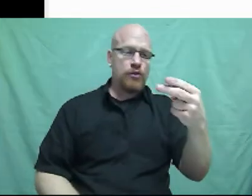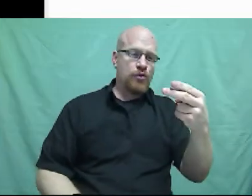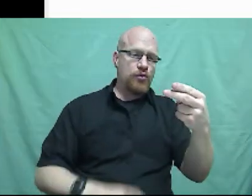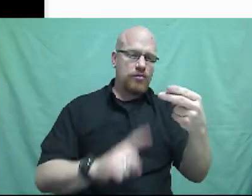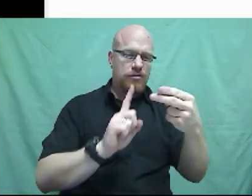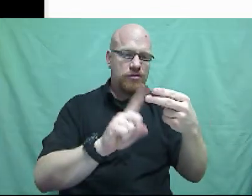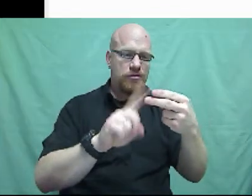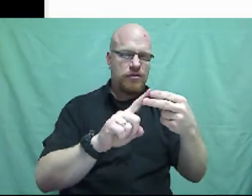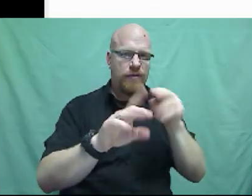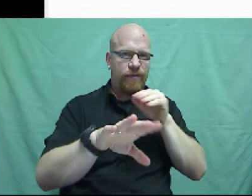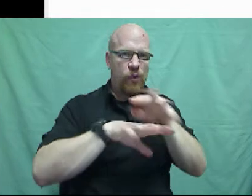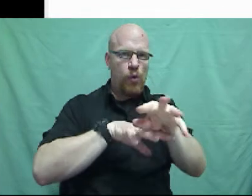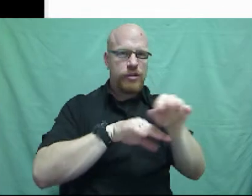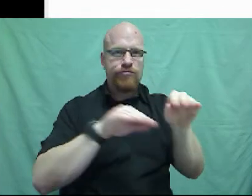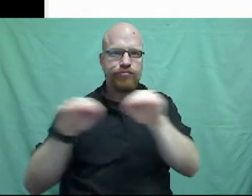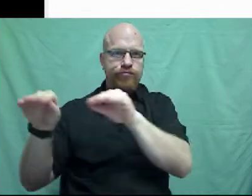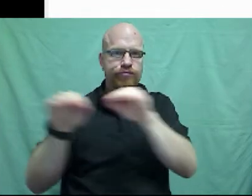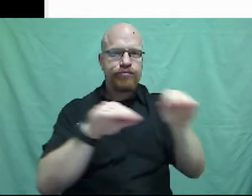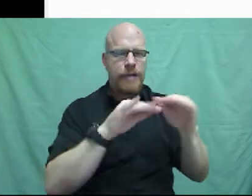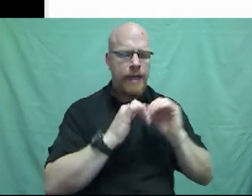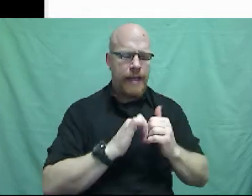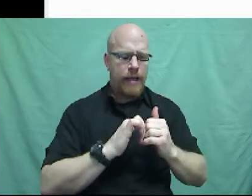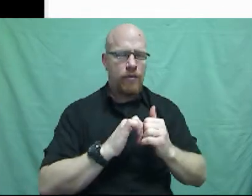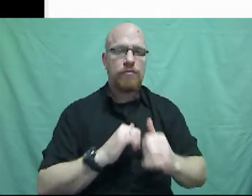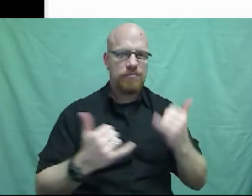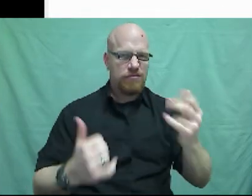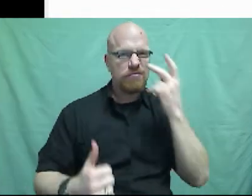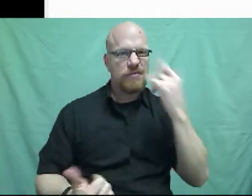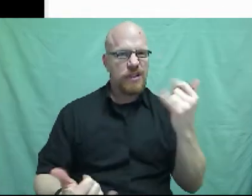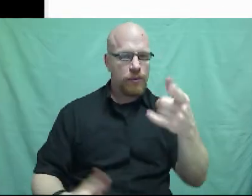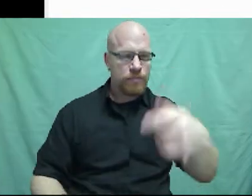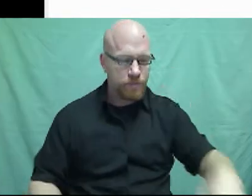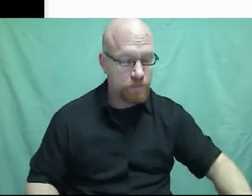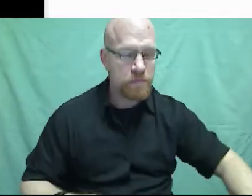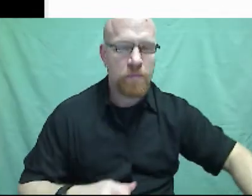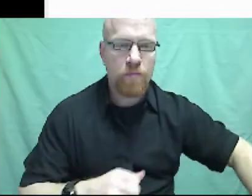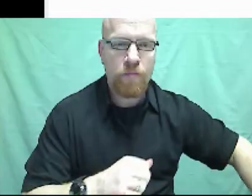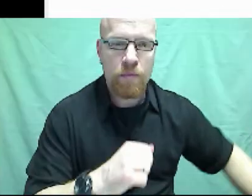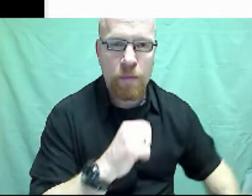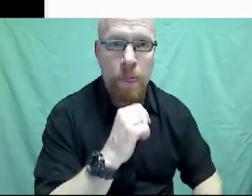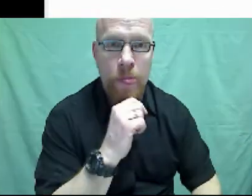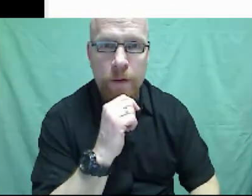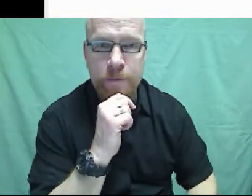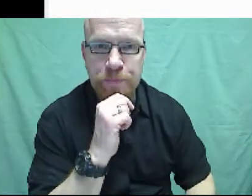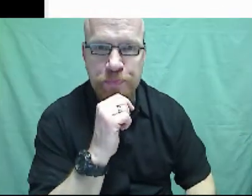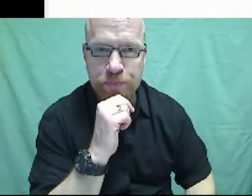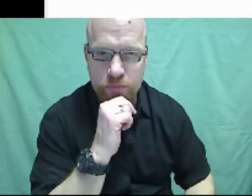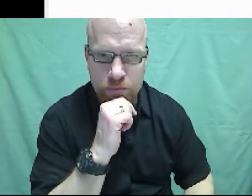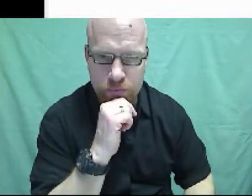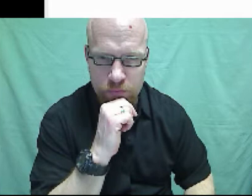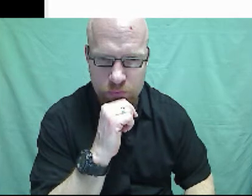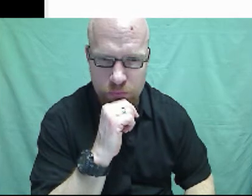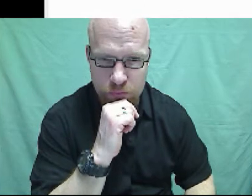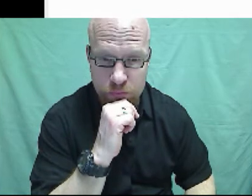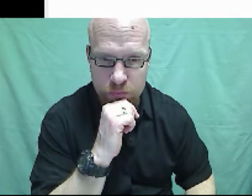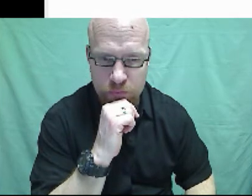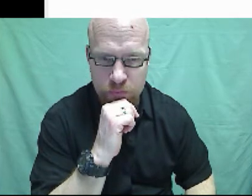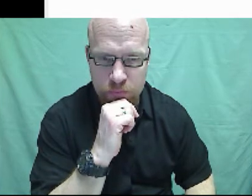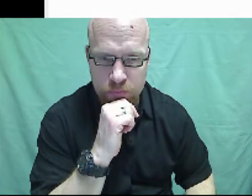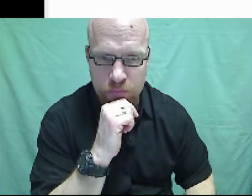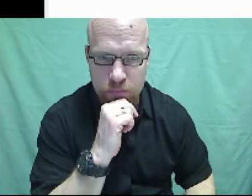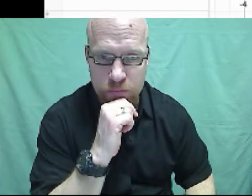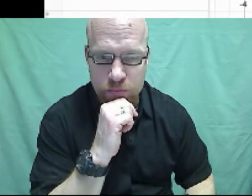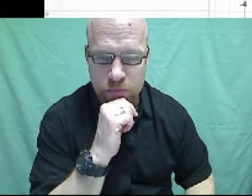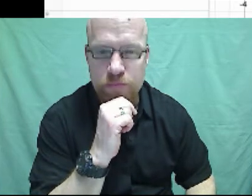children functions. So x minus h. x minus h